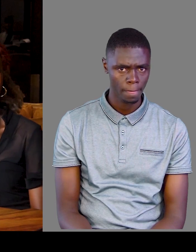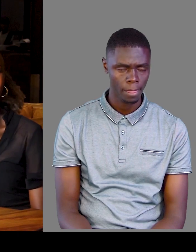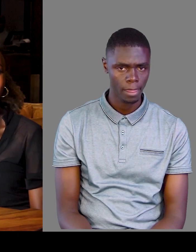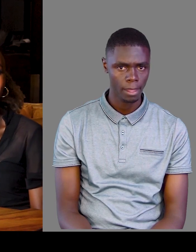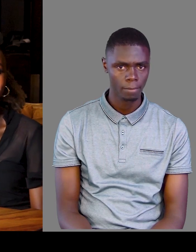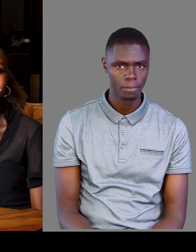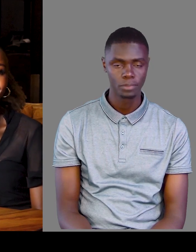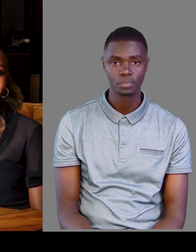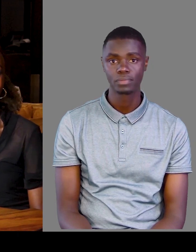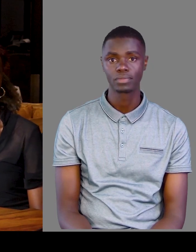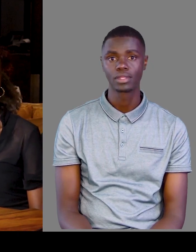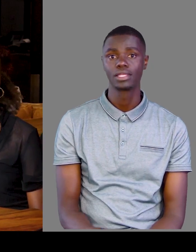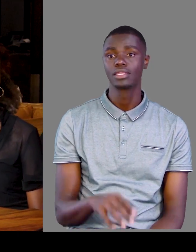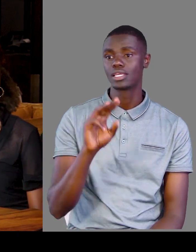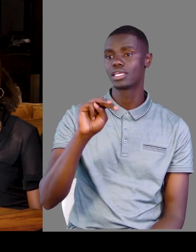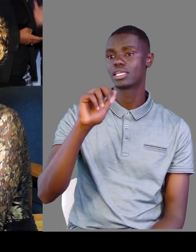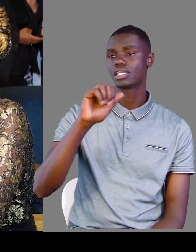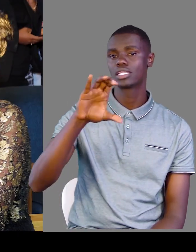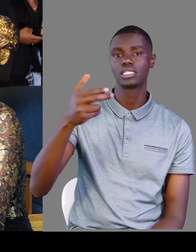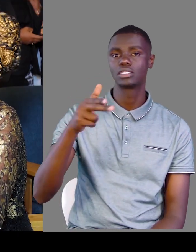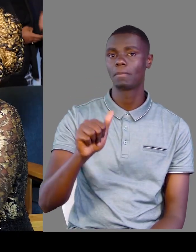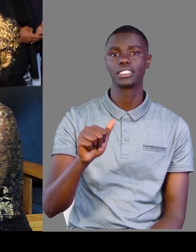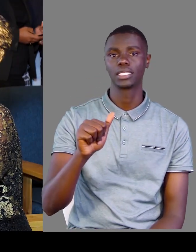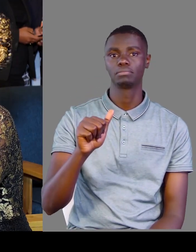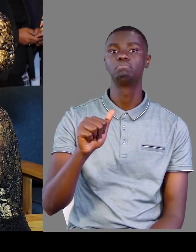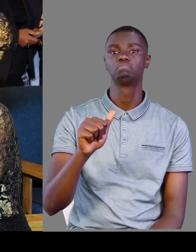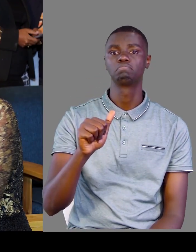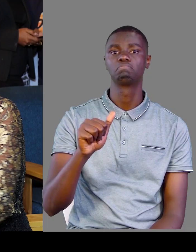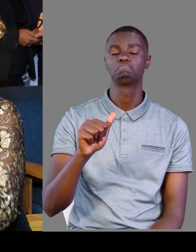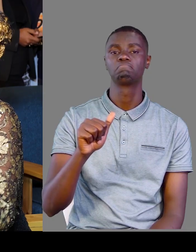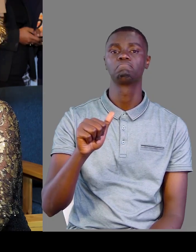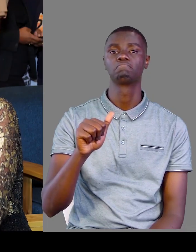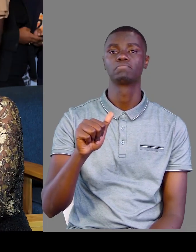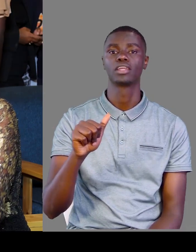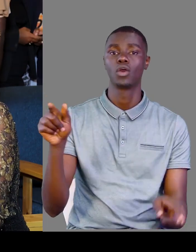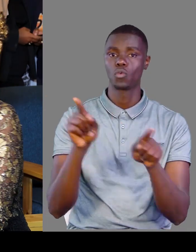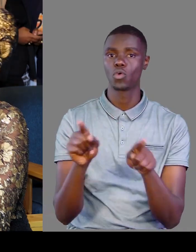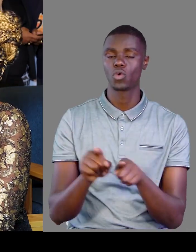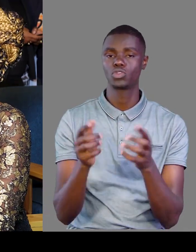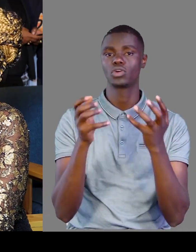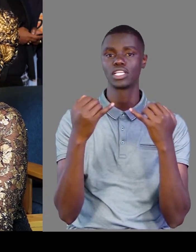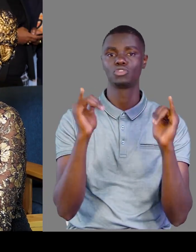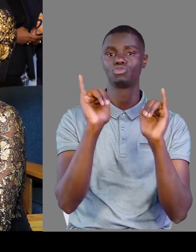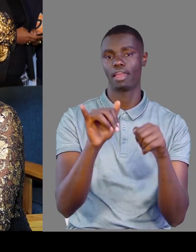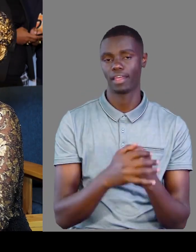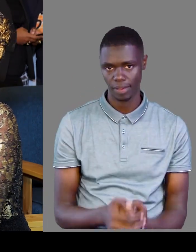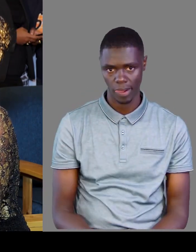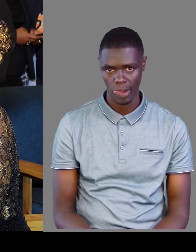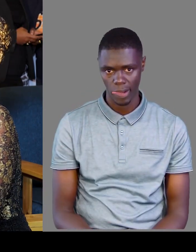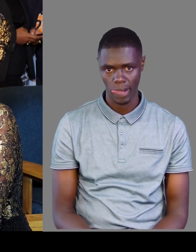socials, everyone we're going out, it's matcha. It's not like, what is this matcha that you're, hey. We also need to try